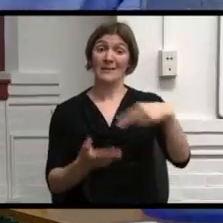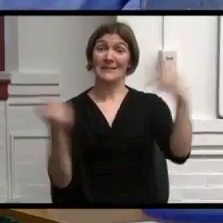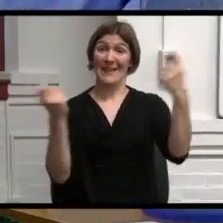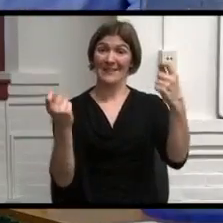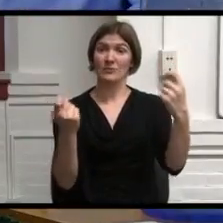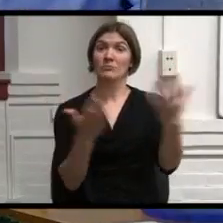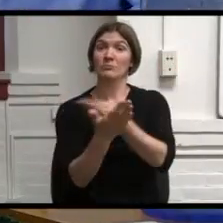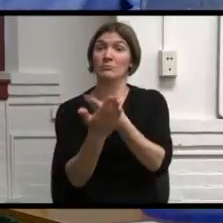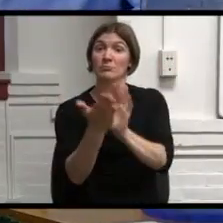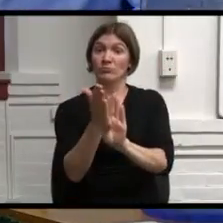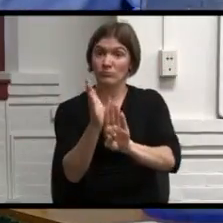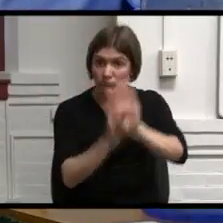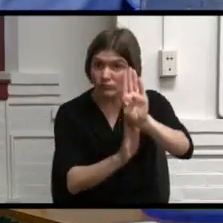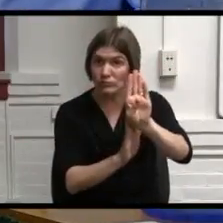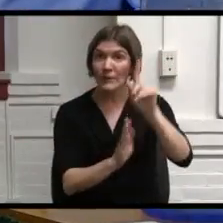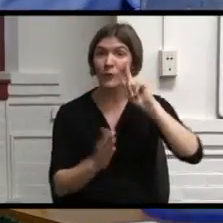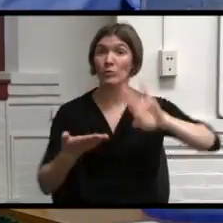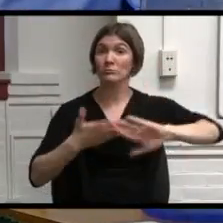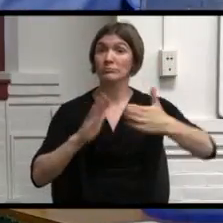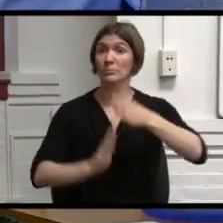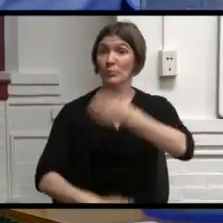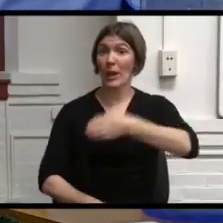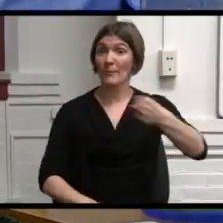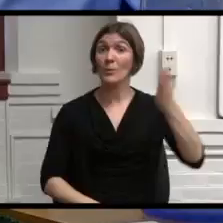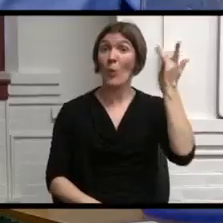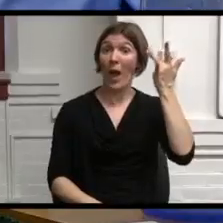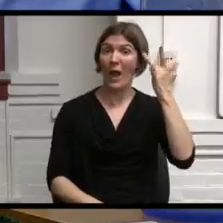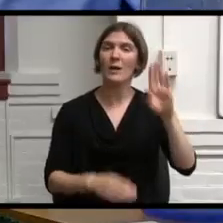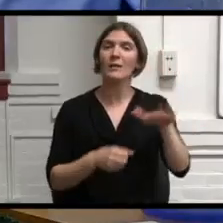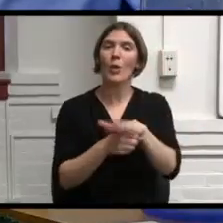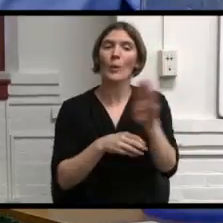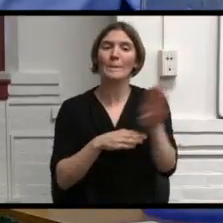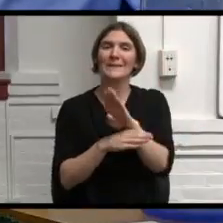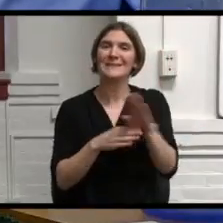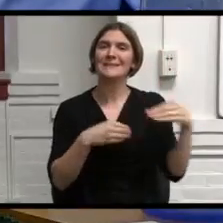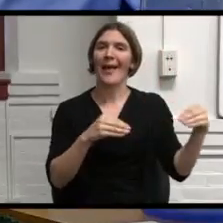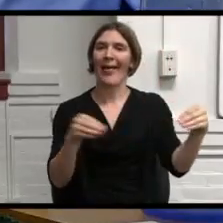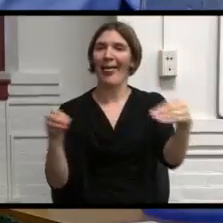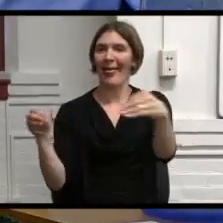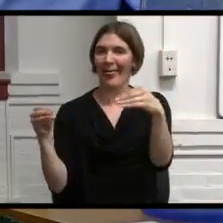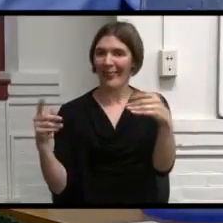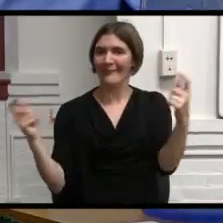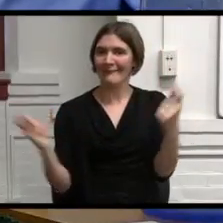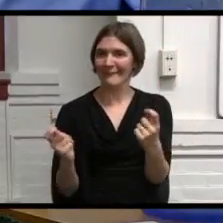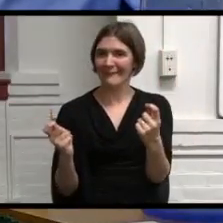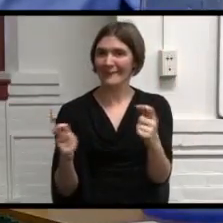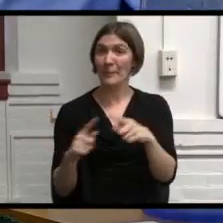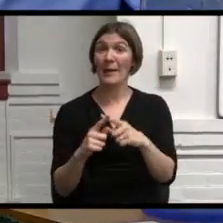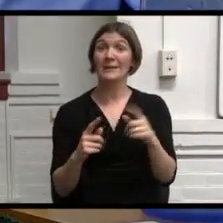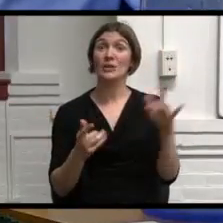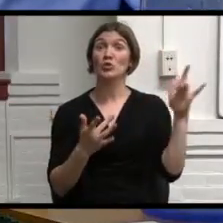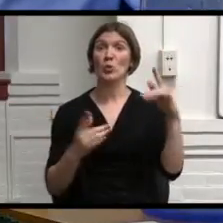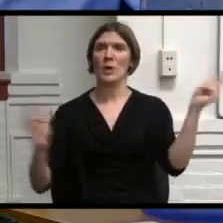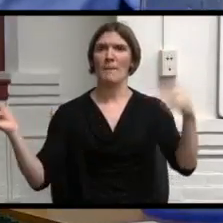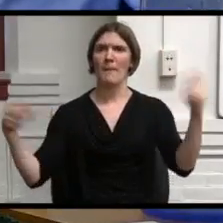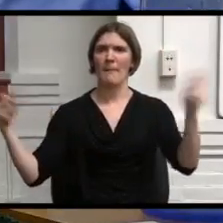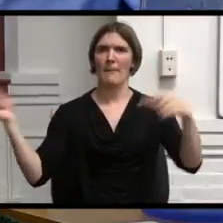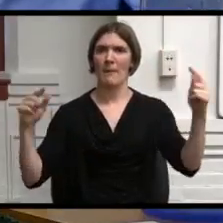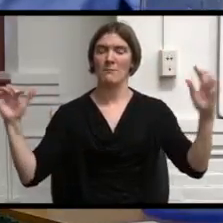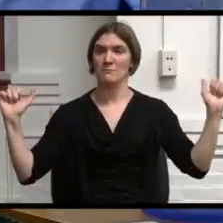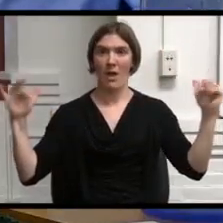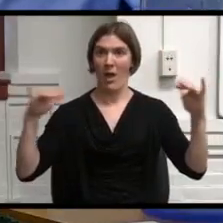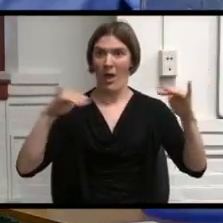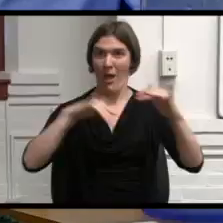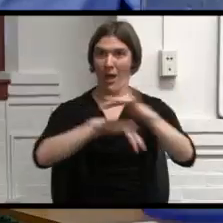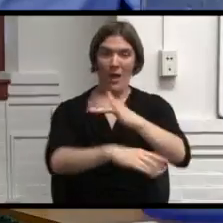economic driver for the community by using local businesses as vendors and driving visitors of the festival into